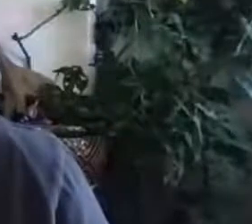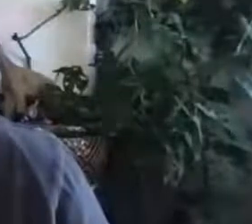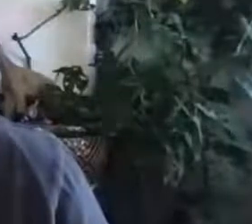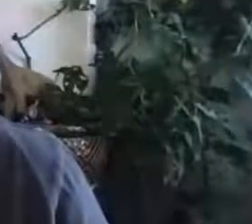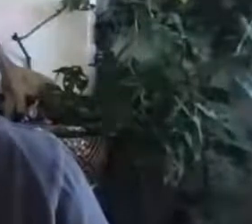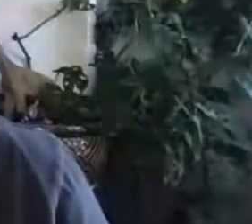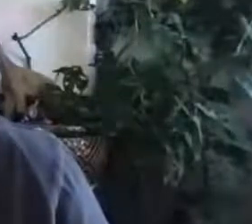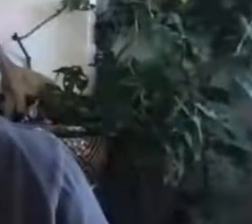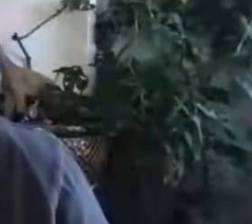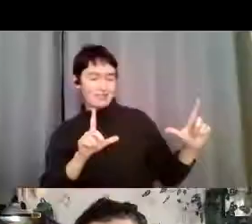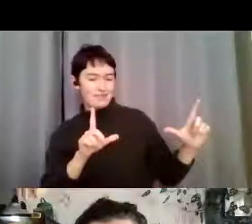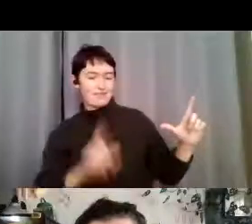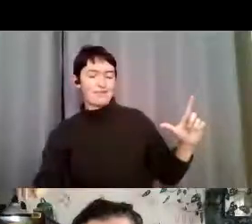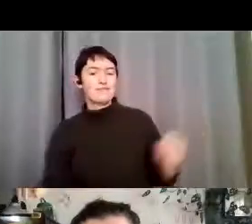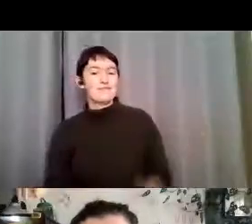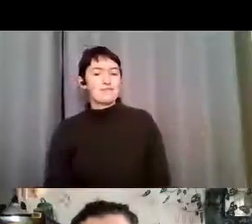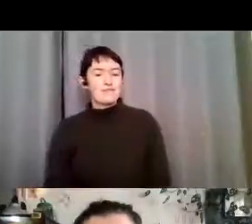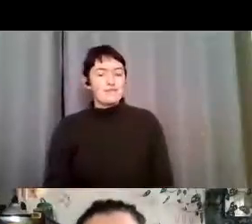screen.